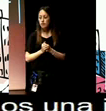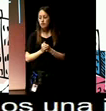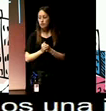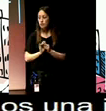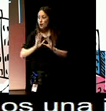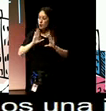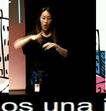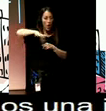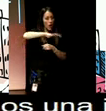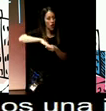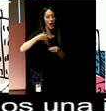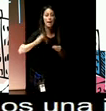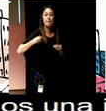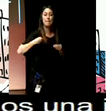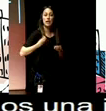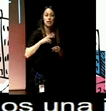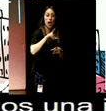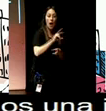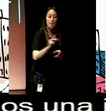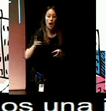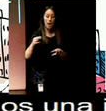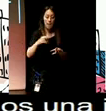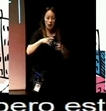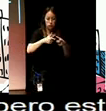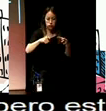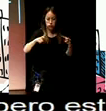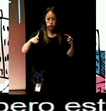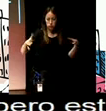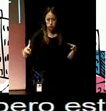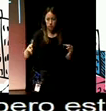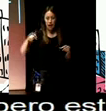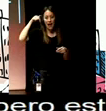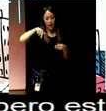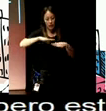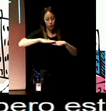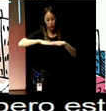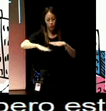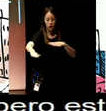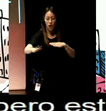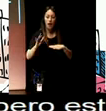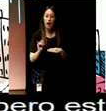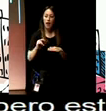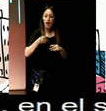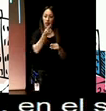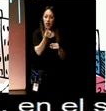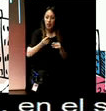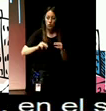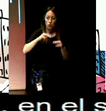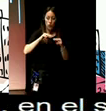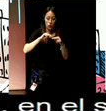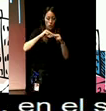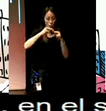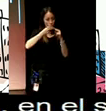In the floor of that church, there is a mosaic of the fishes and